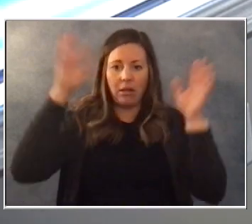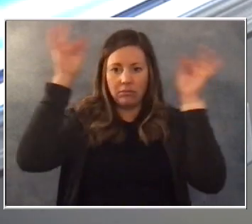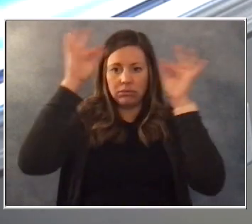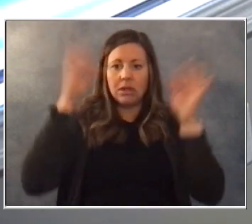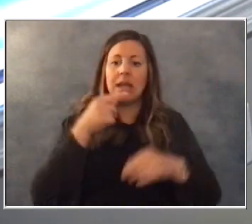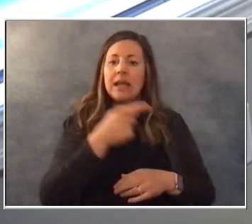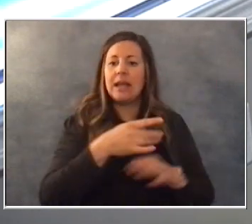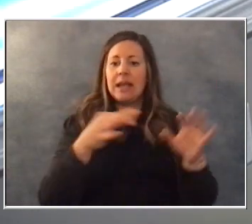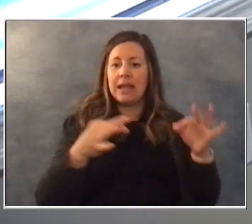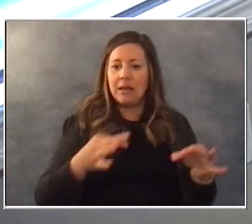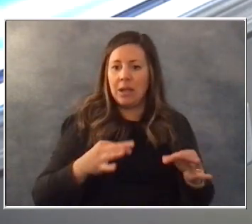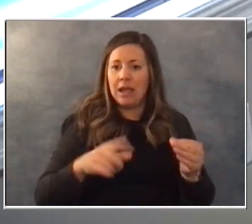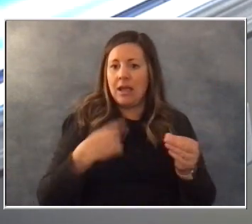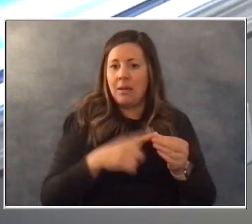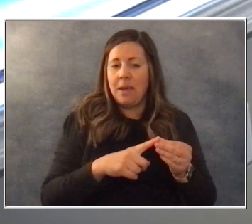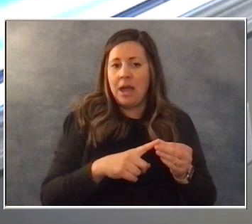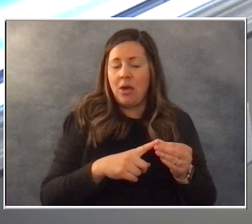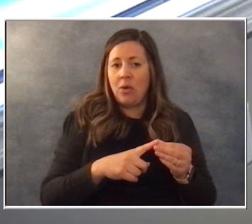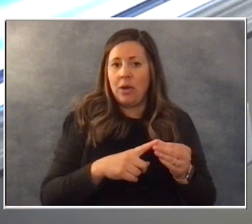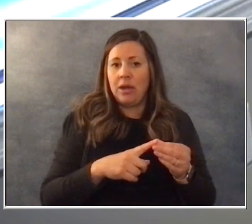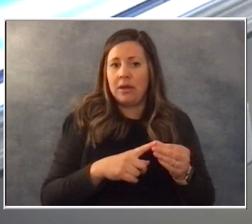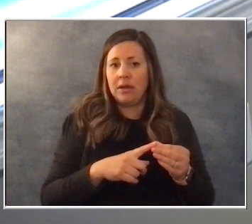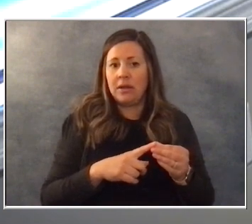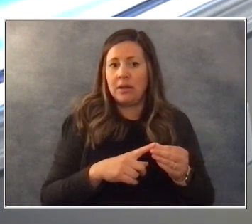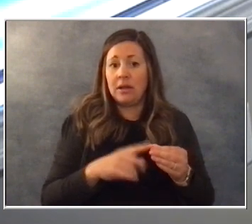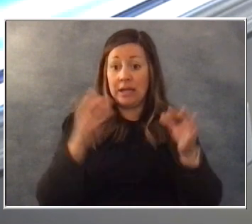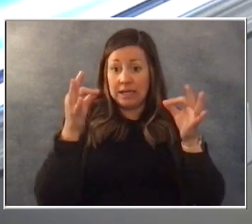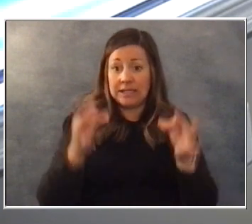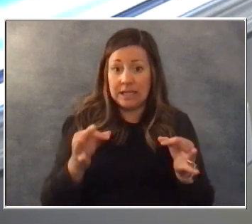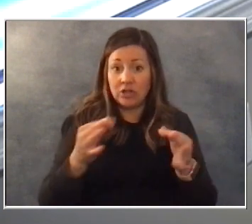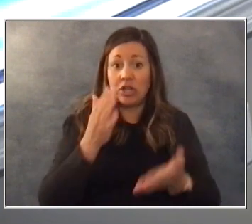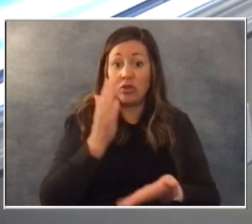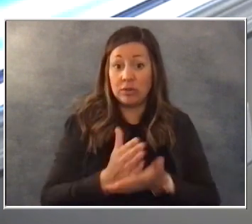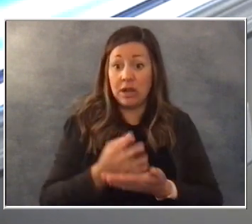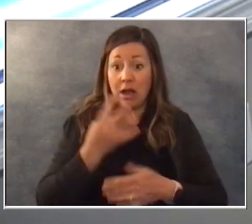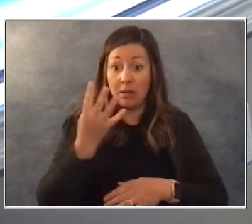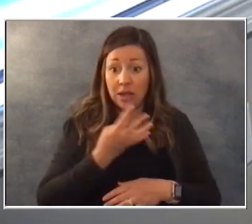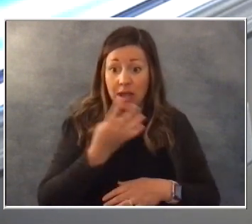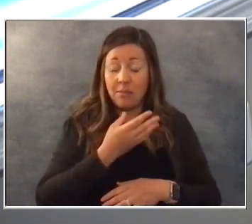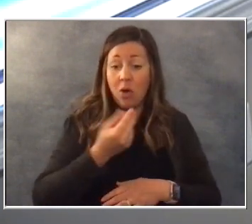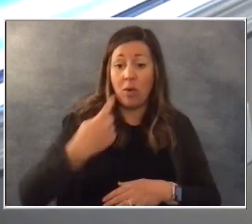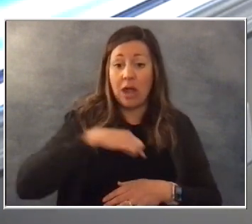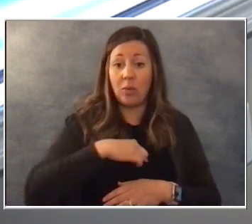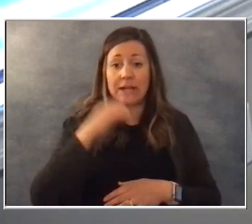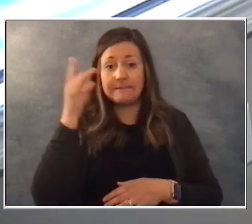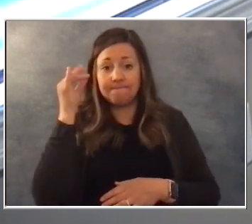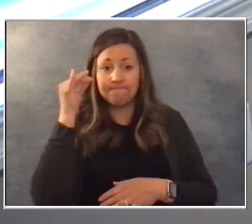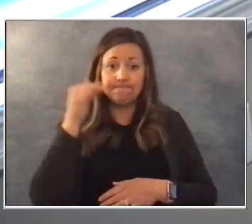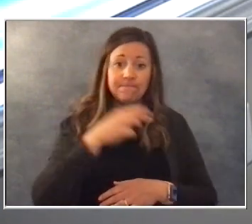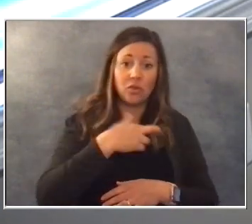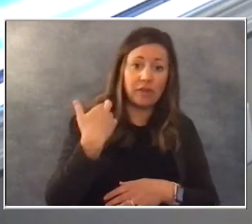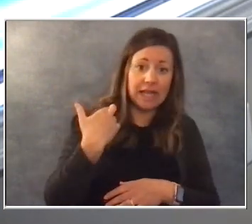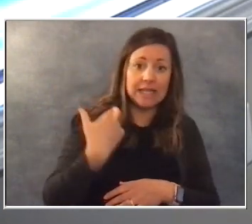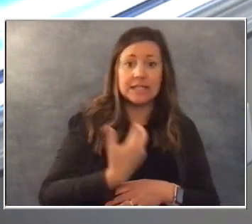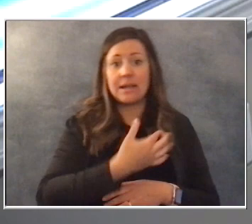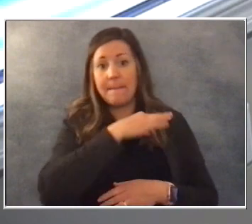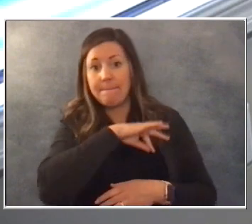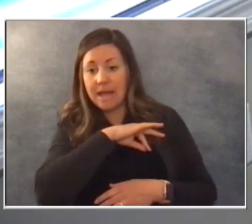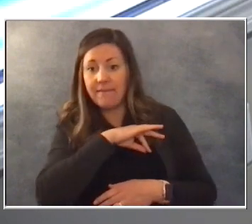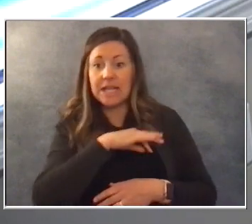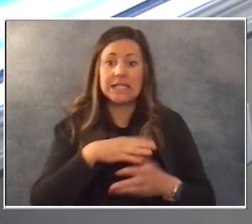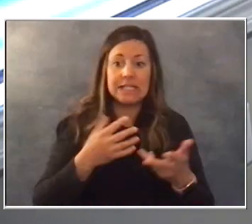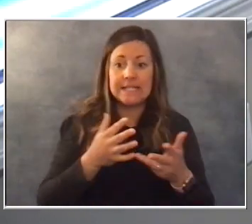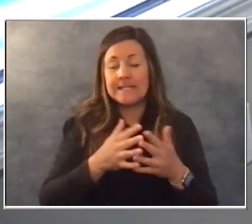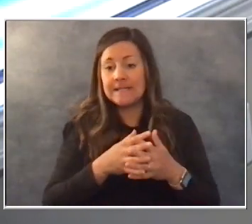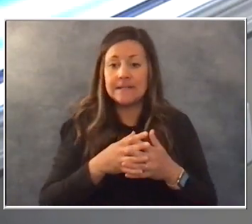about the decision to stop chemotherapy, and we weighed the risks and benefits. At first,